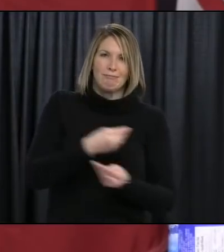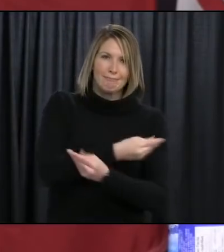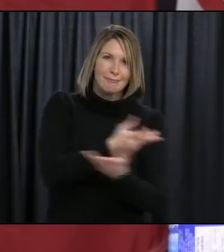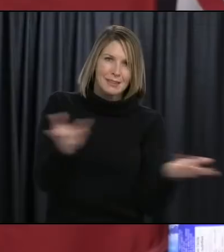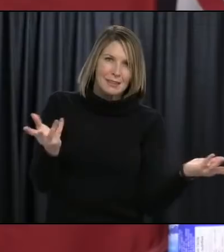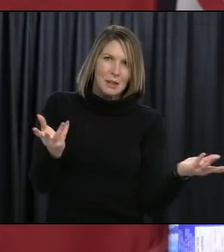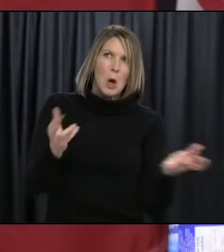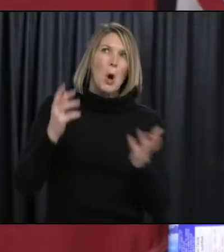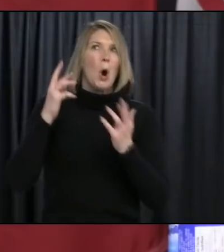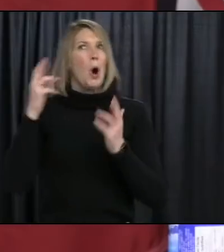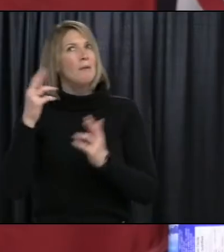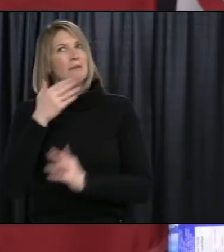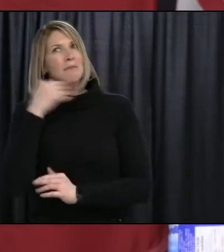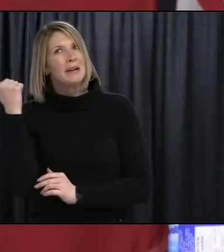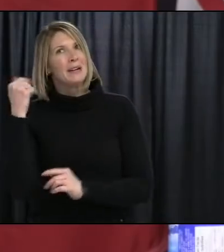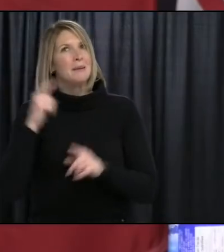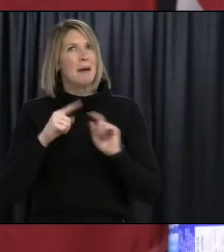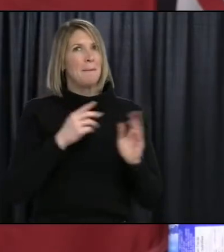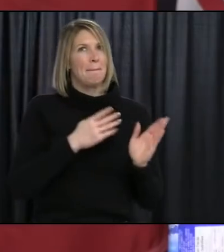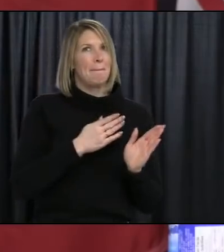plan for the worst.